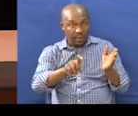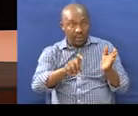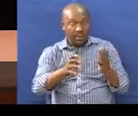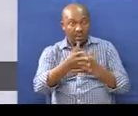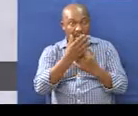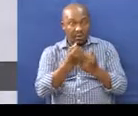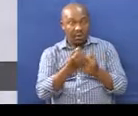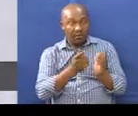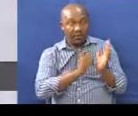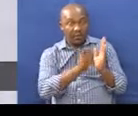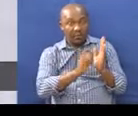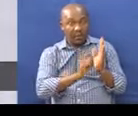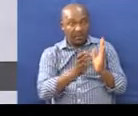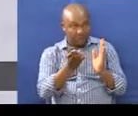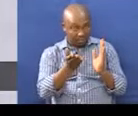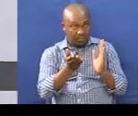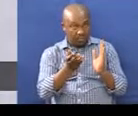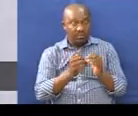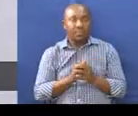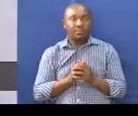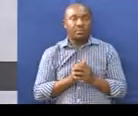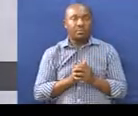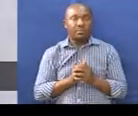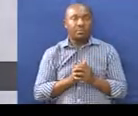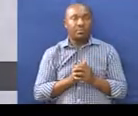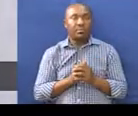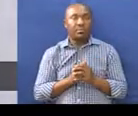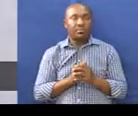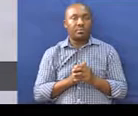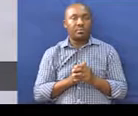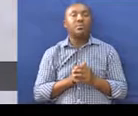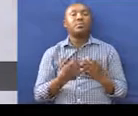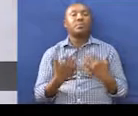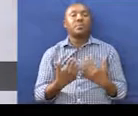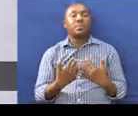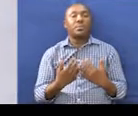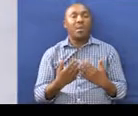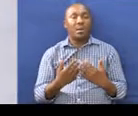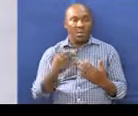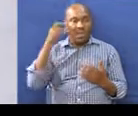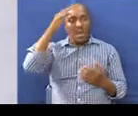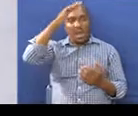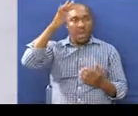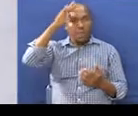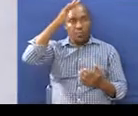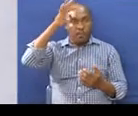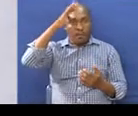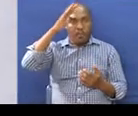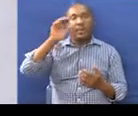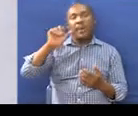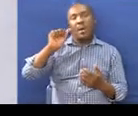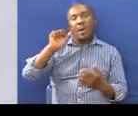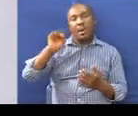to write it down. Note this. Assume you are provided with